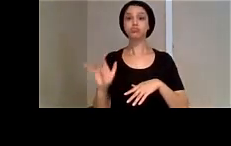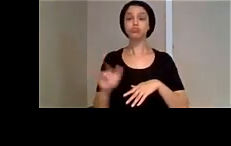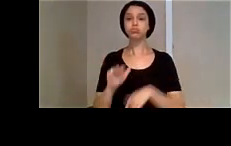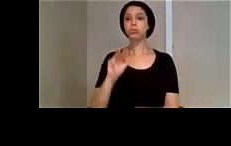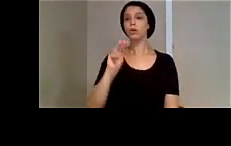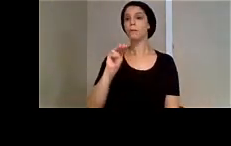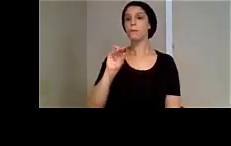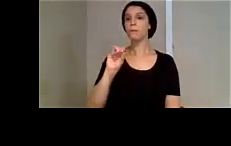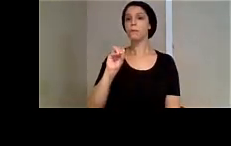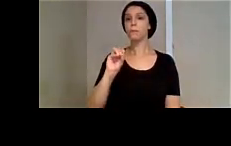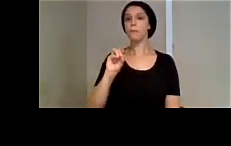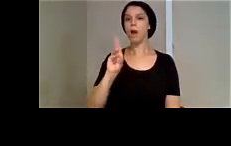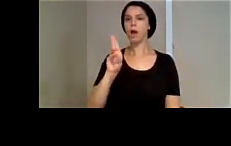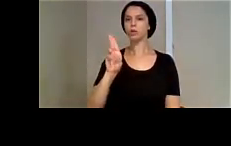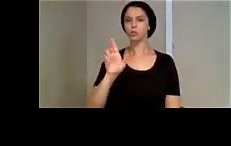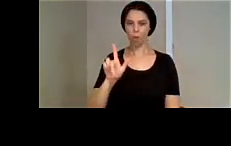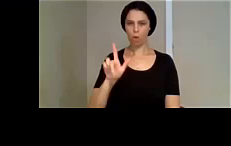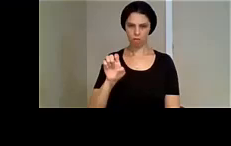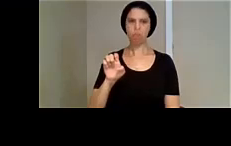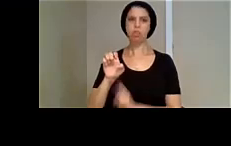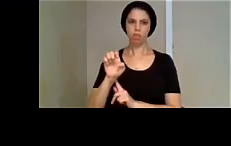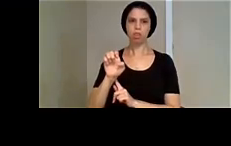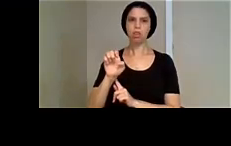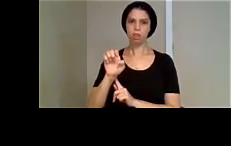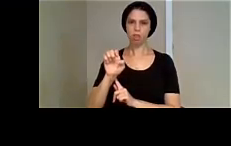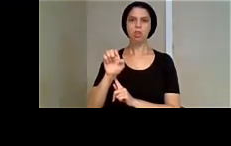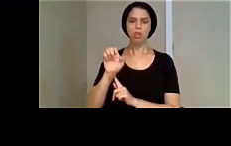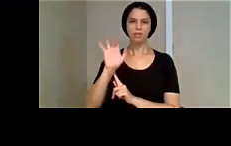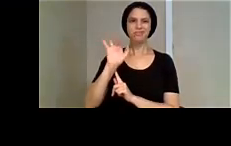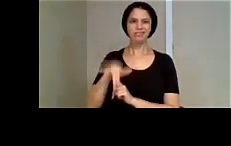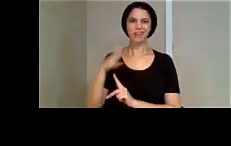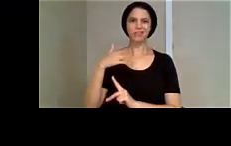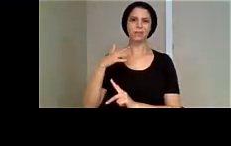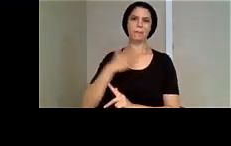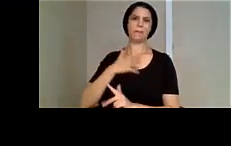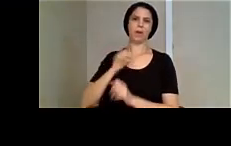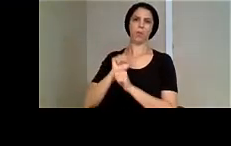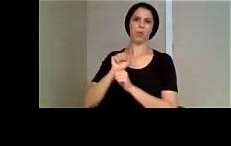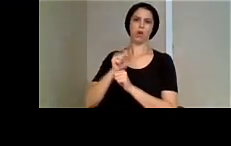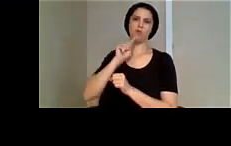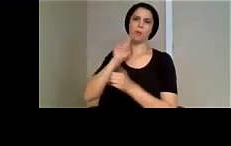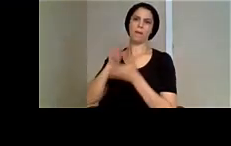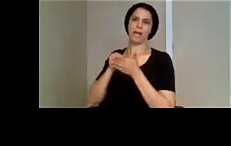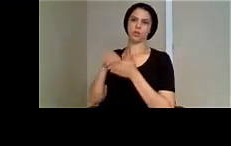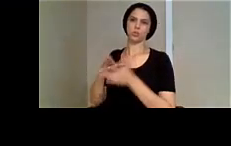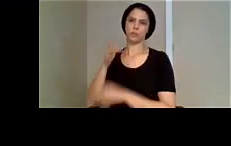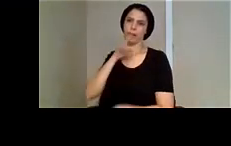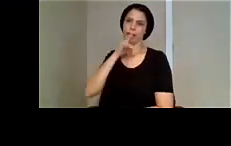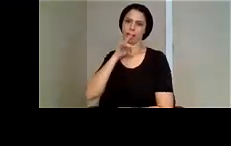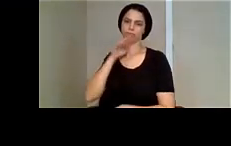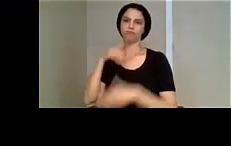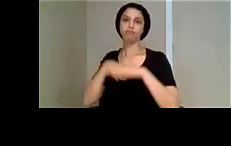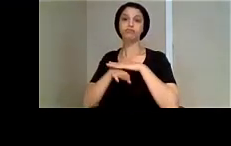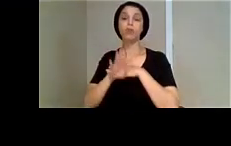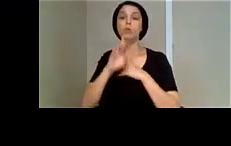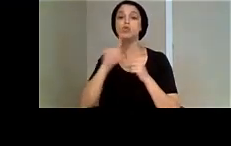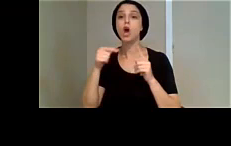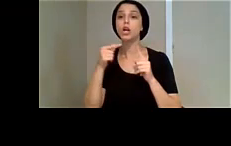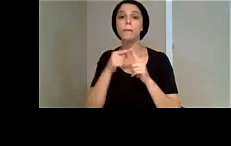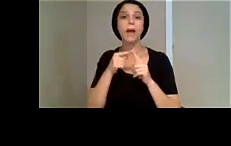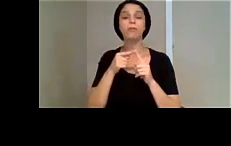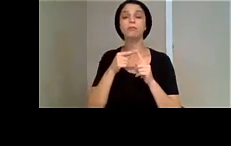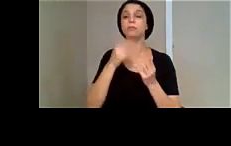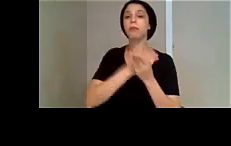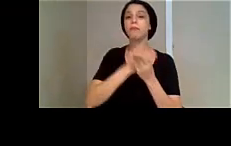know within modules, that's where I was seeing my assignments. And we were talking about that file upload example